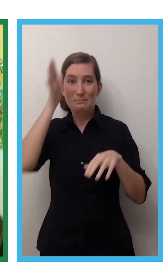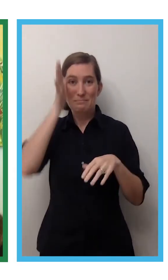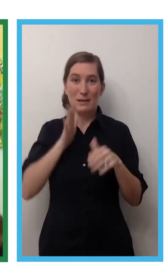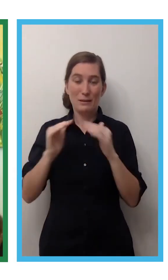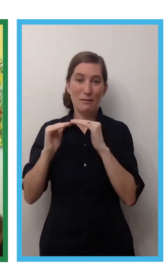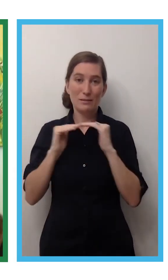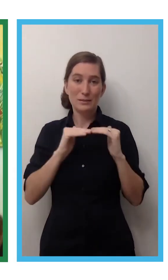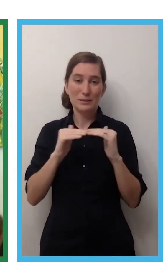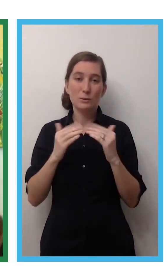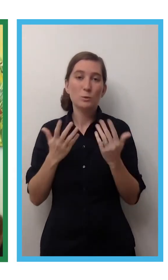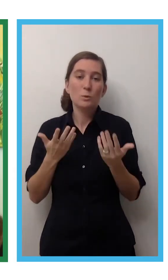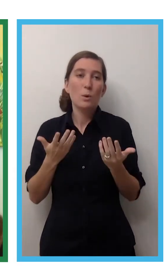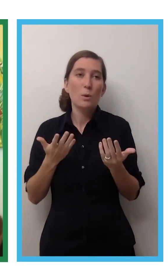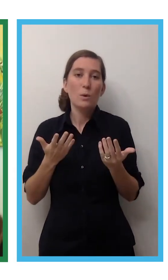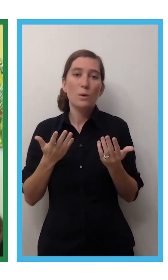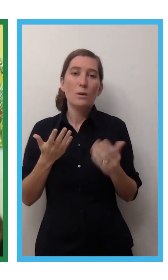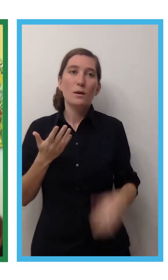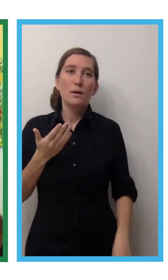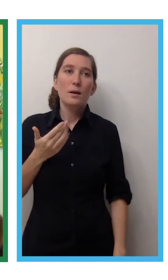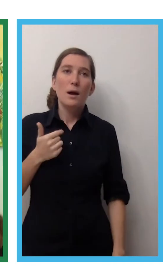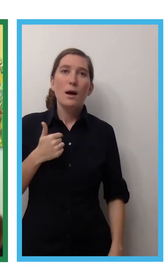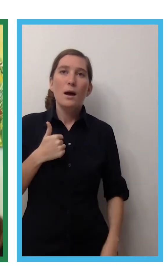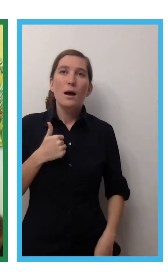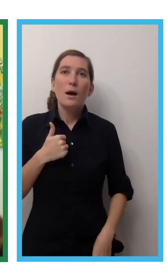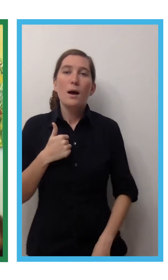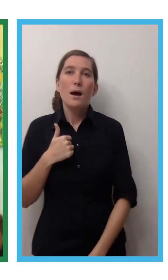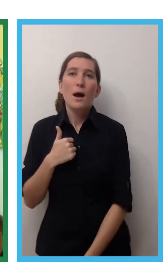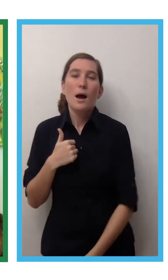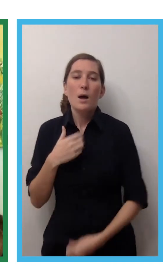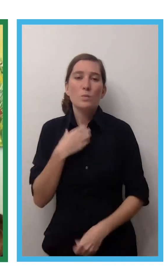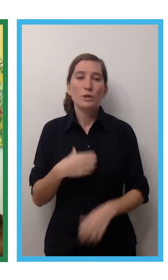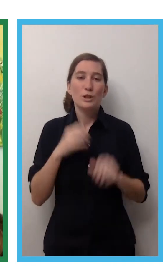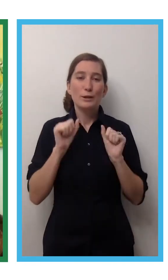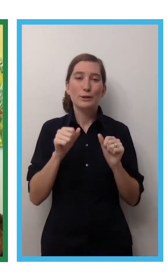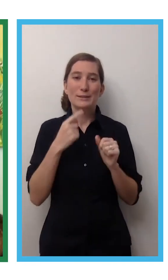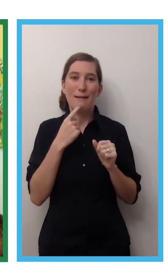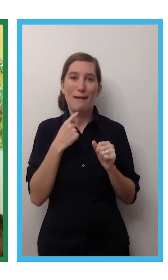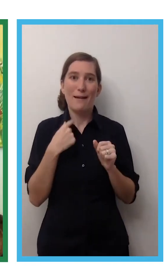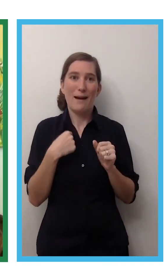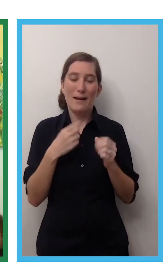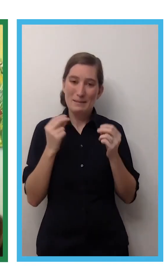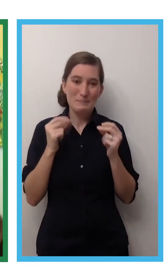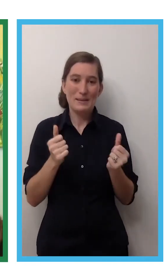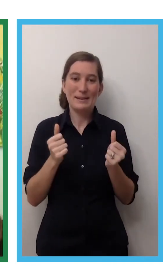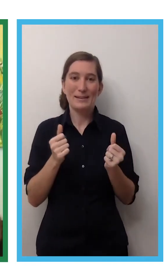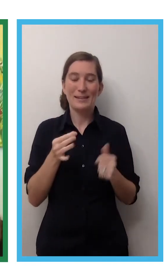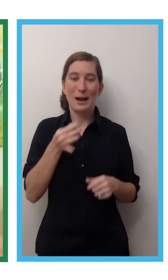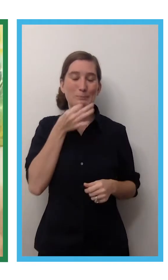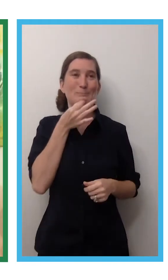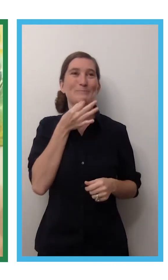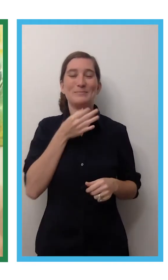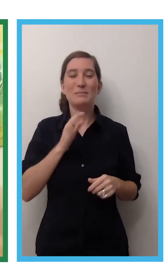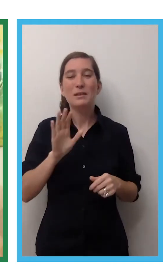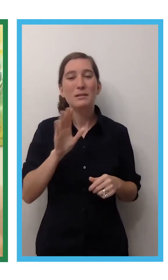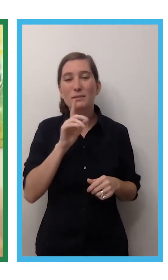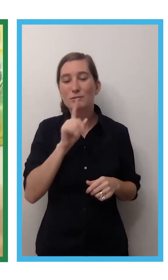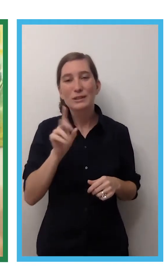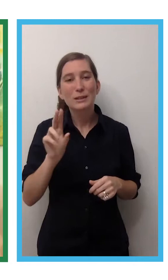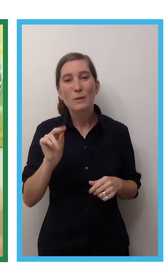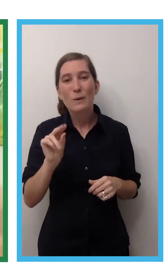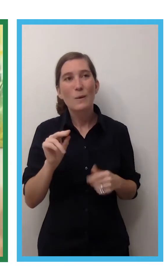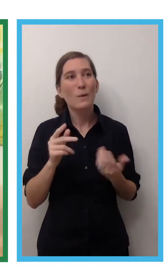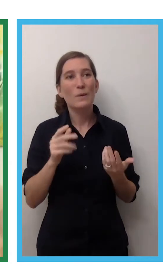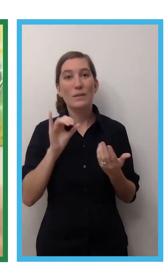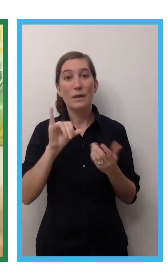And I'd love to tell you that I was some sort of phenom, but really it was kind of one of those situations. You've